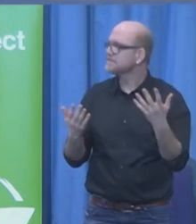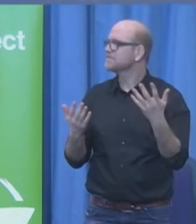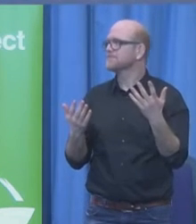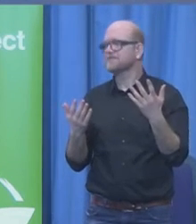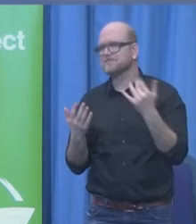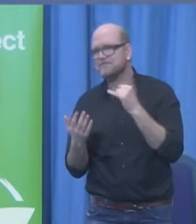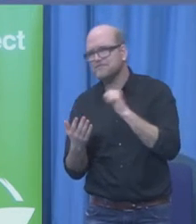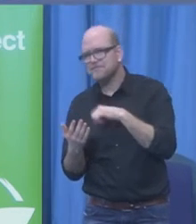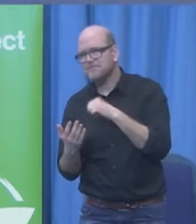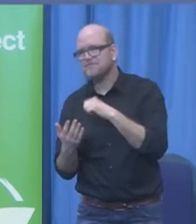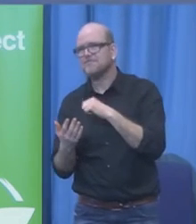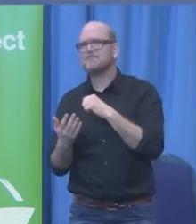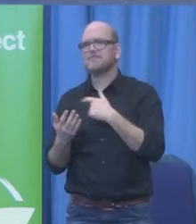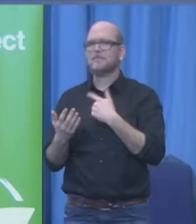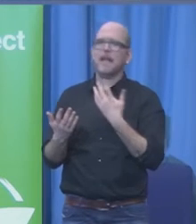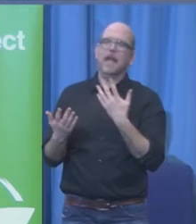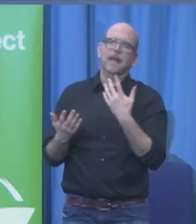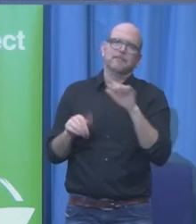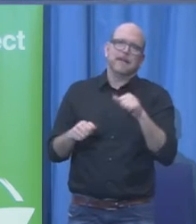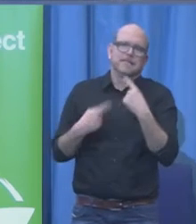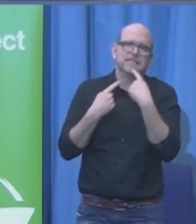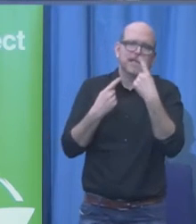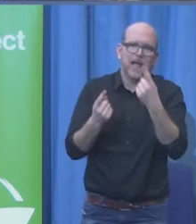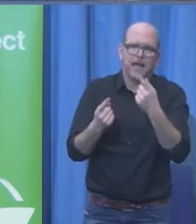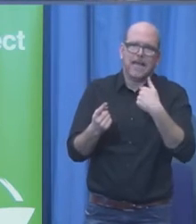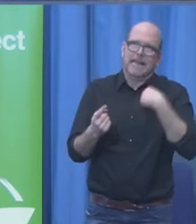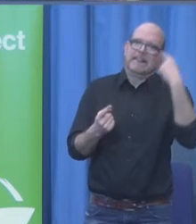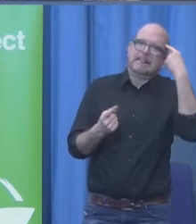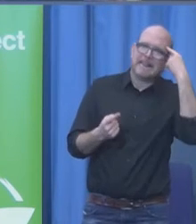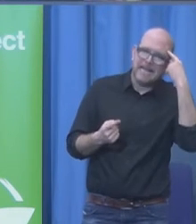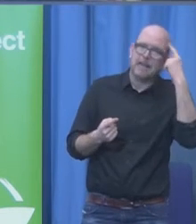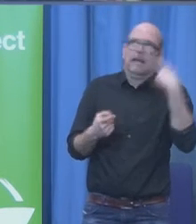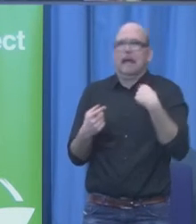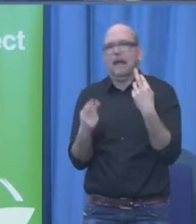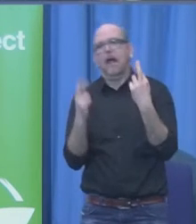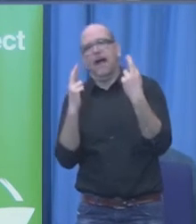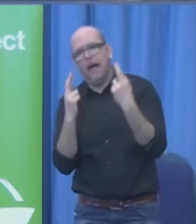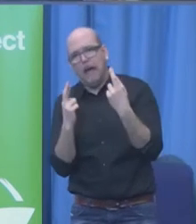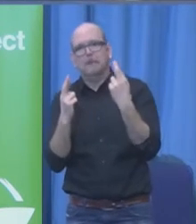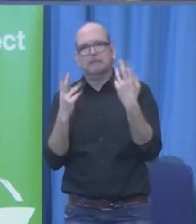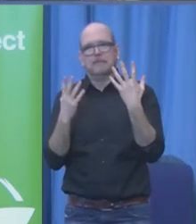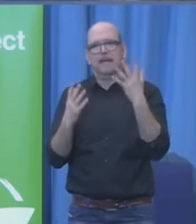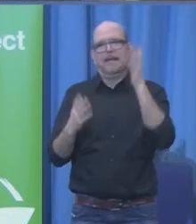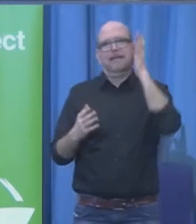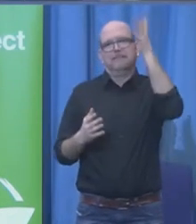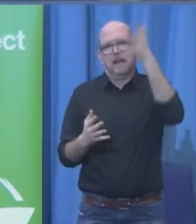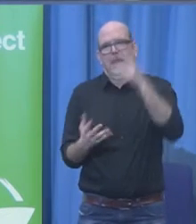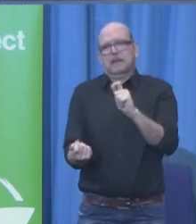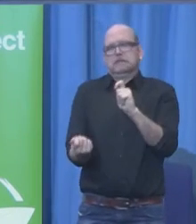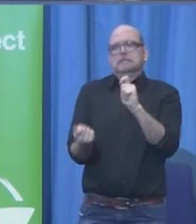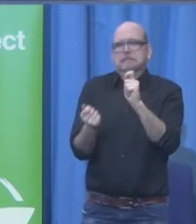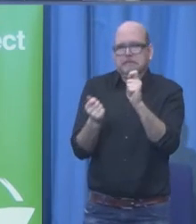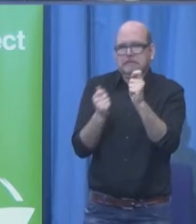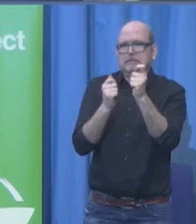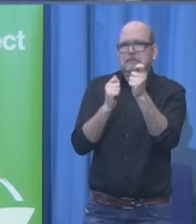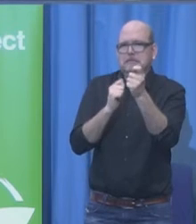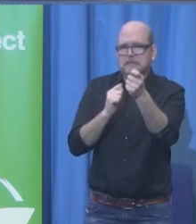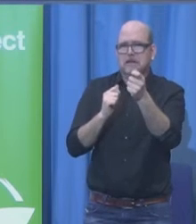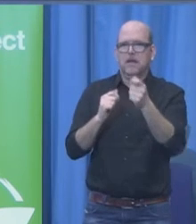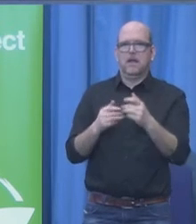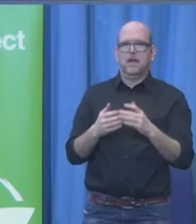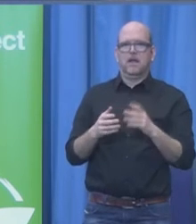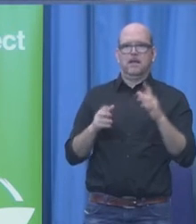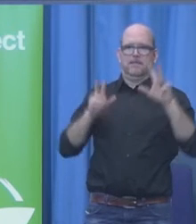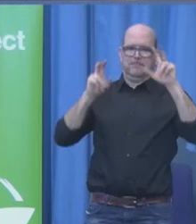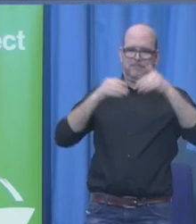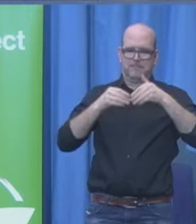during this Oireachtas term. So I would be very hopeful that it will be done this side of Easter. In terms of the Comprehensive